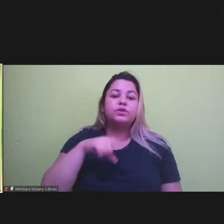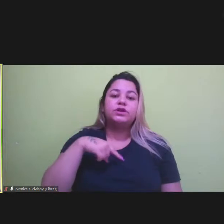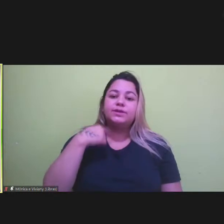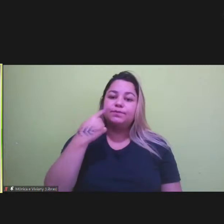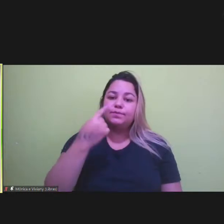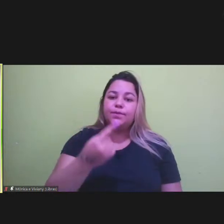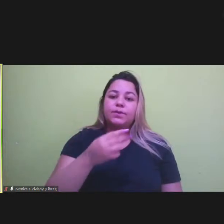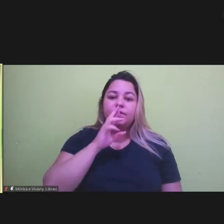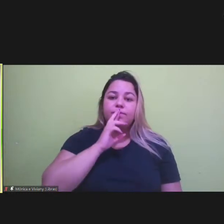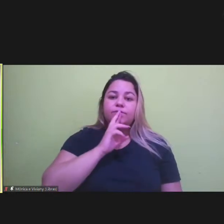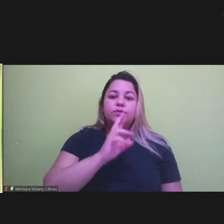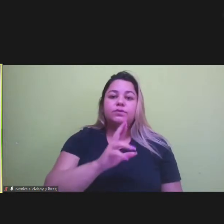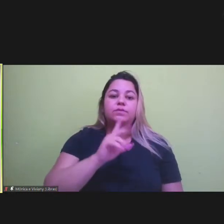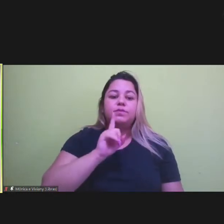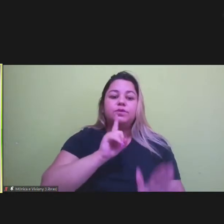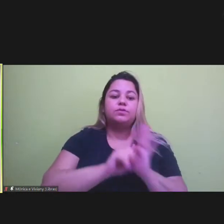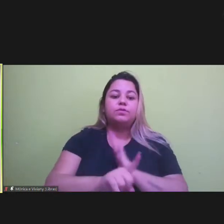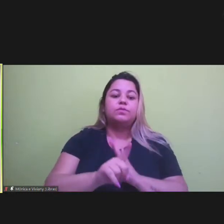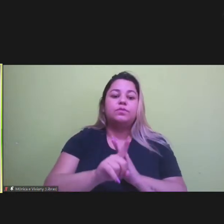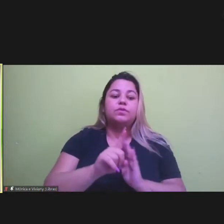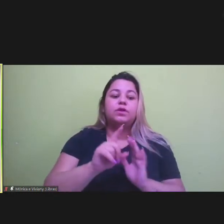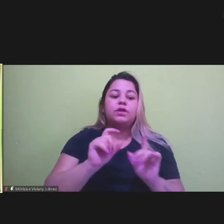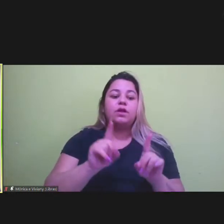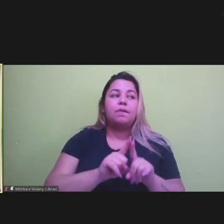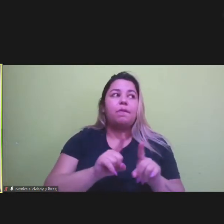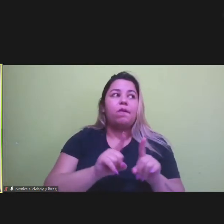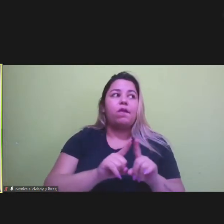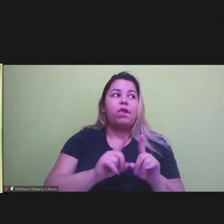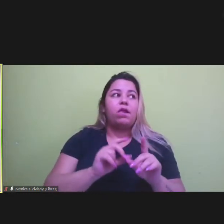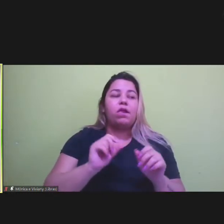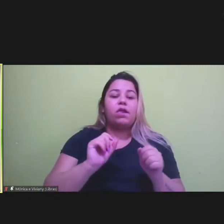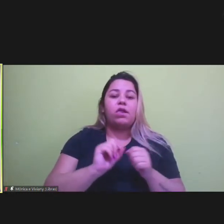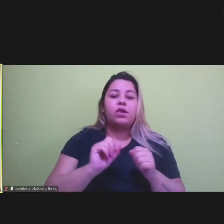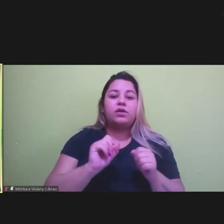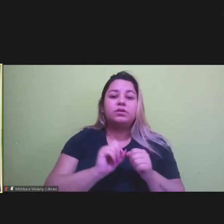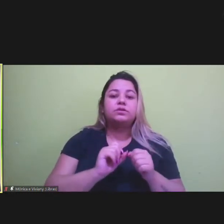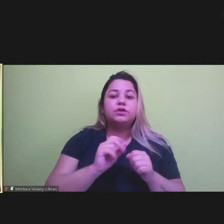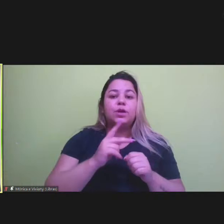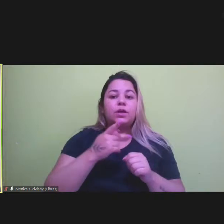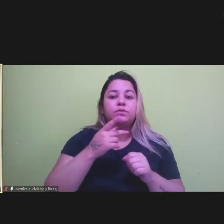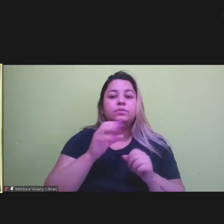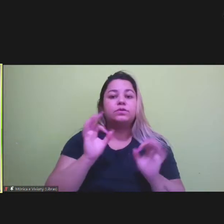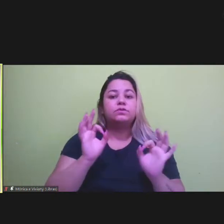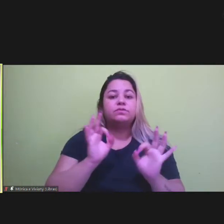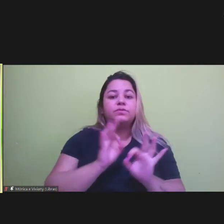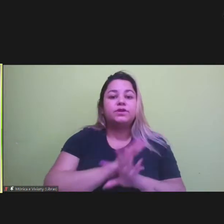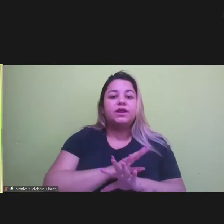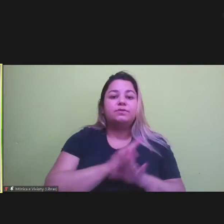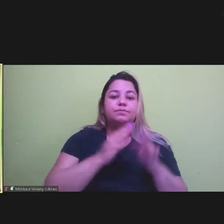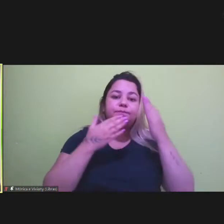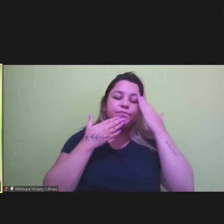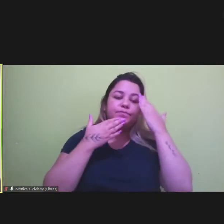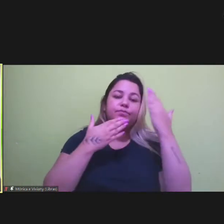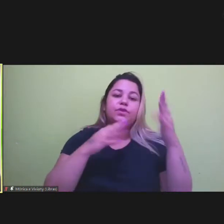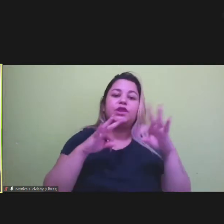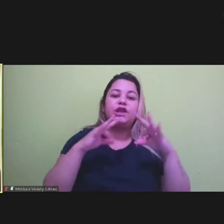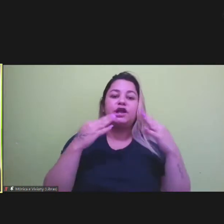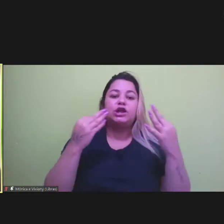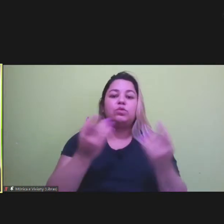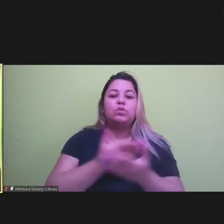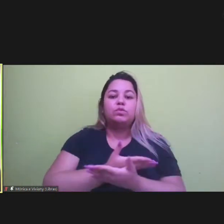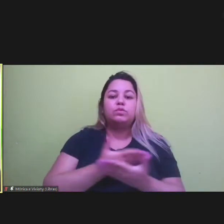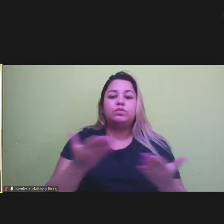least 2 minutes, and then after answering can already do their final considerations. So now we once again